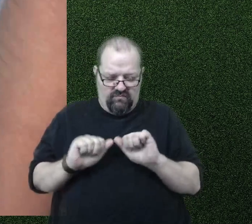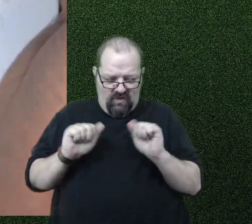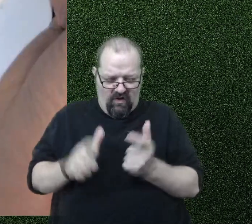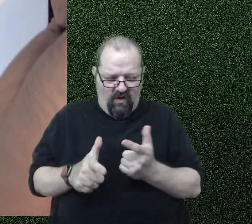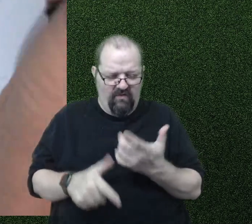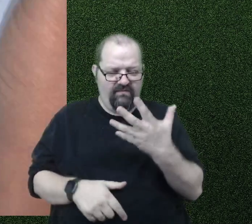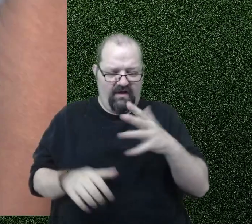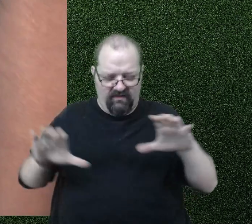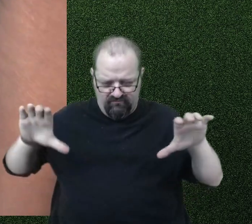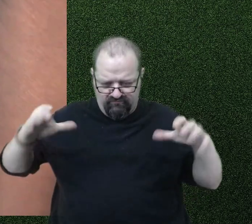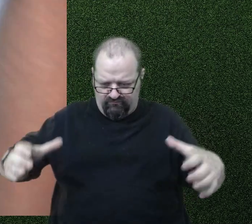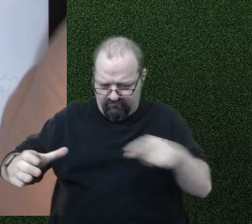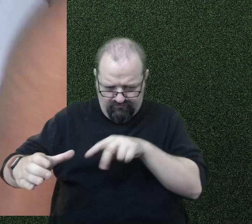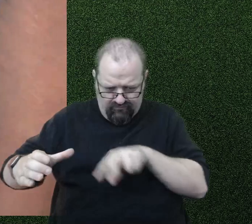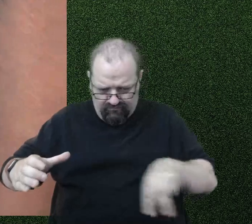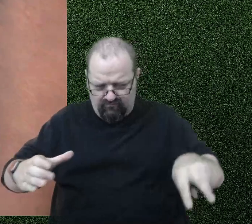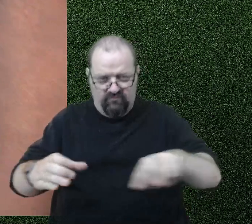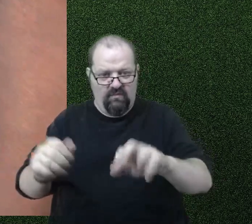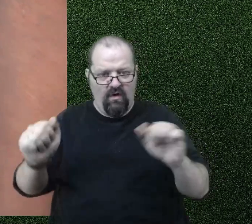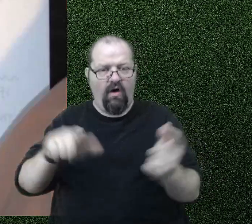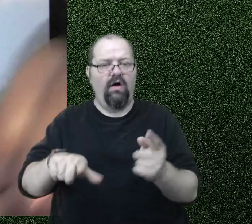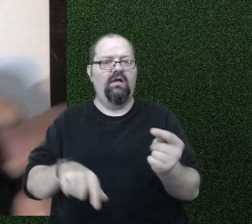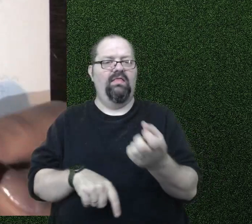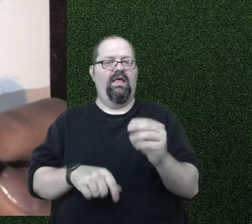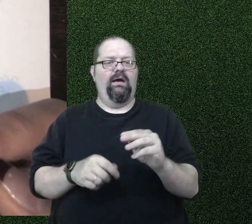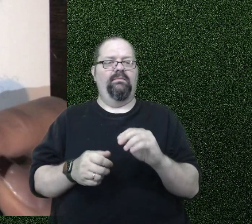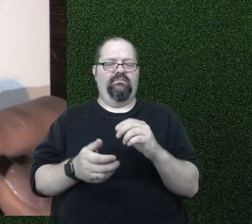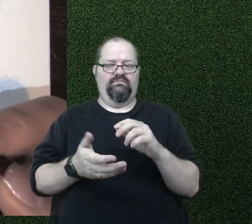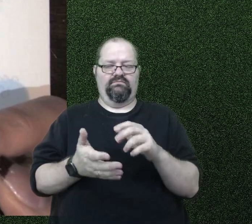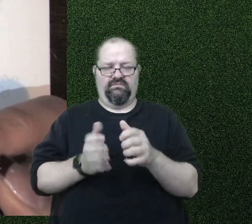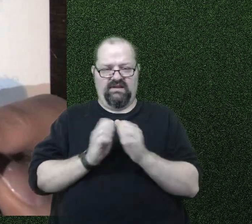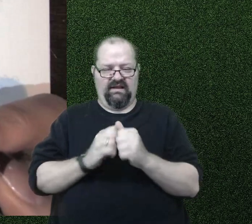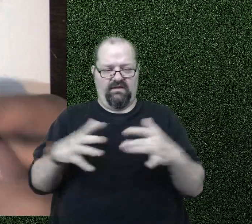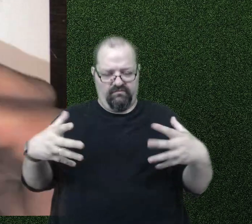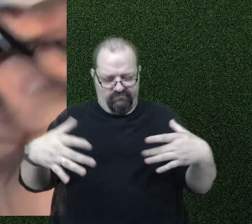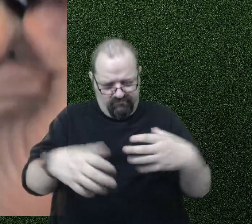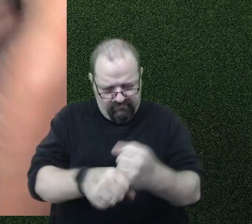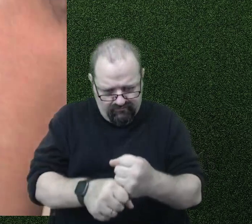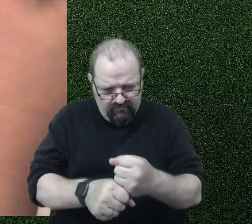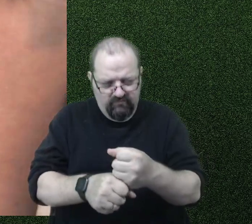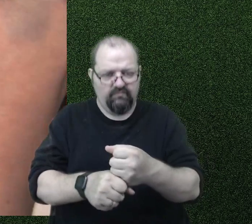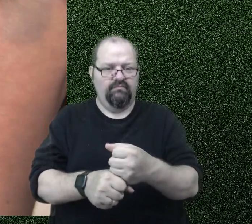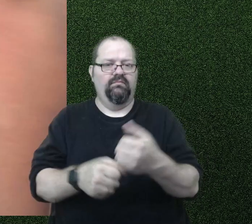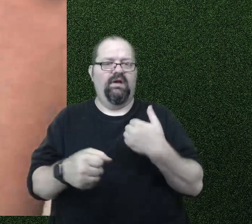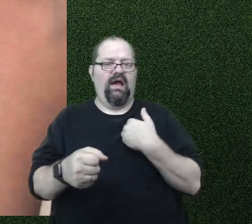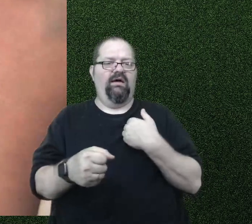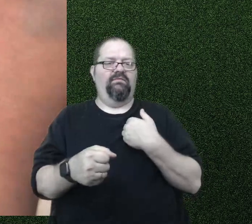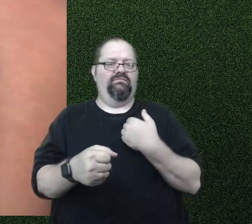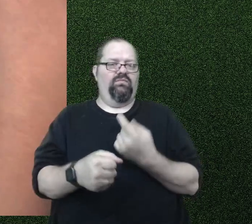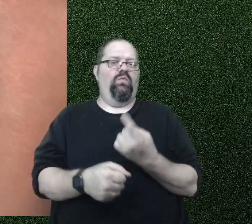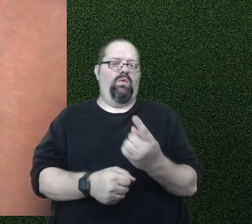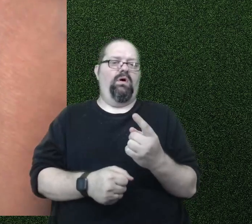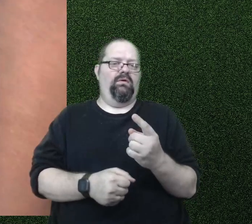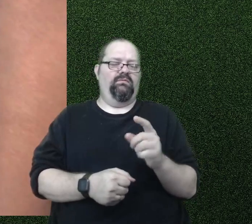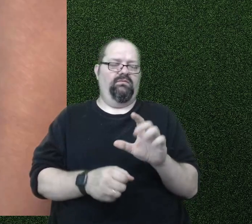There's not even enough room on here. There are 4 acting on it, I take all 4 of them. These are vectors.